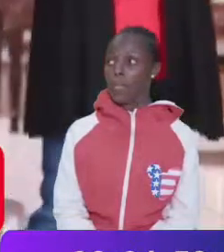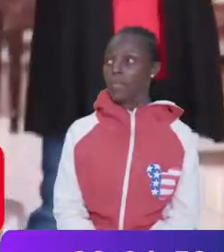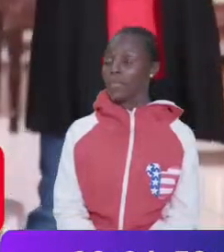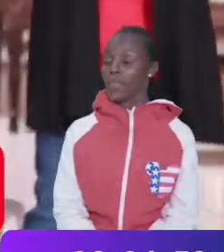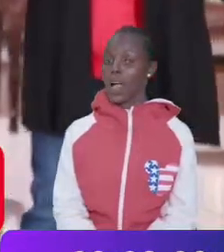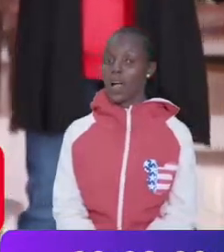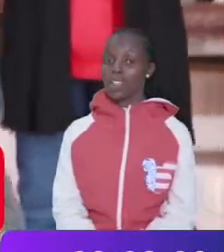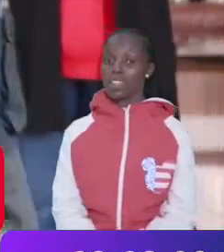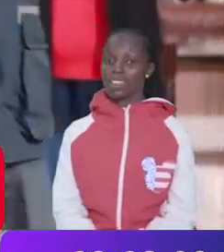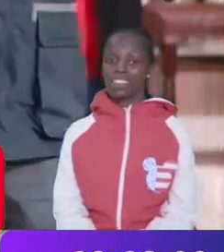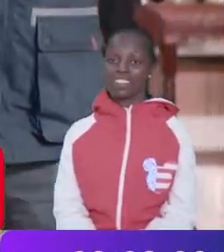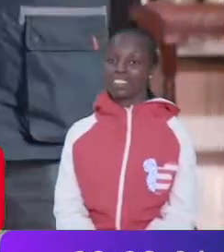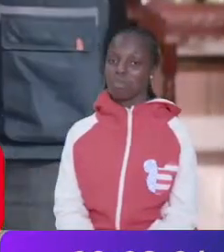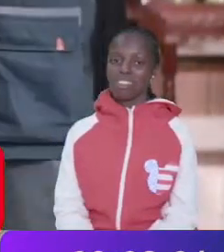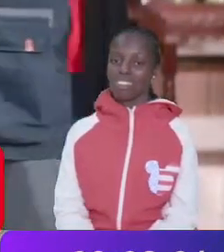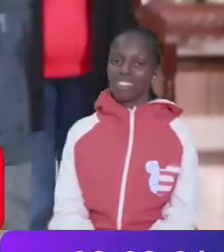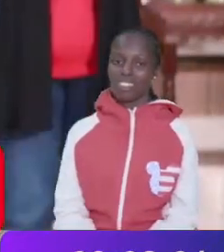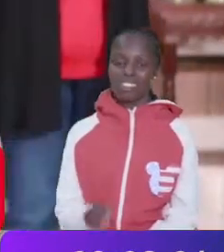you, Jehovah.